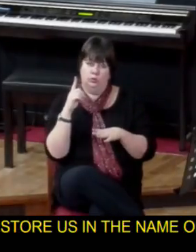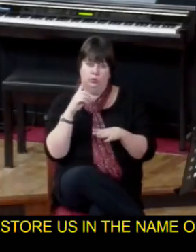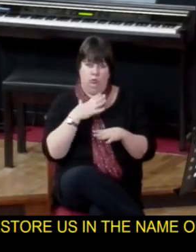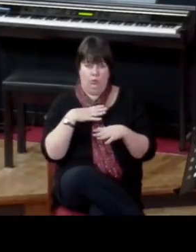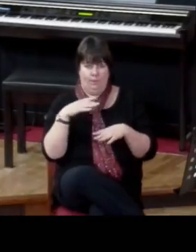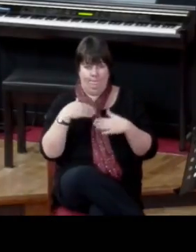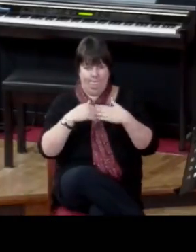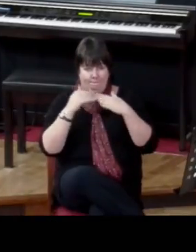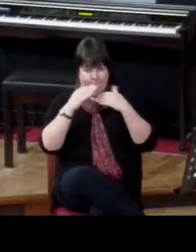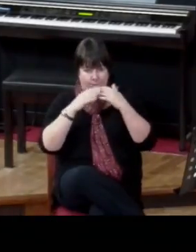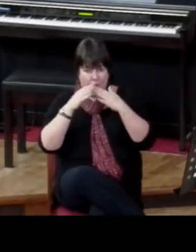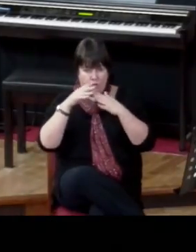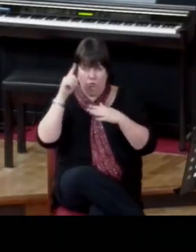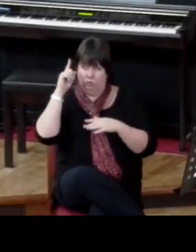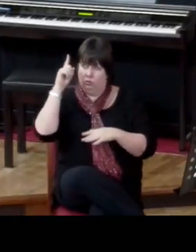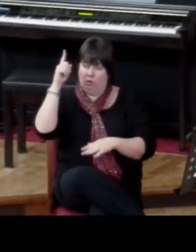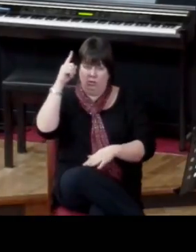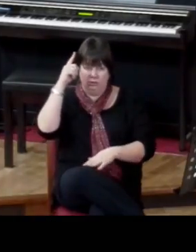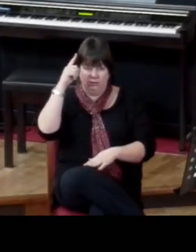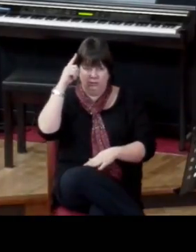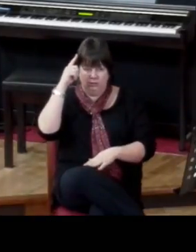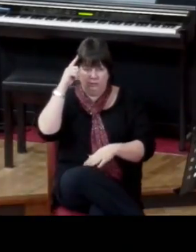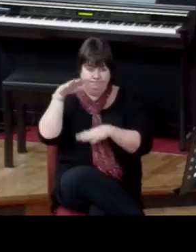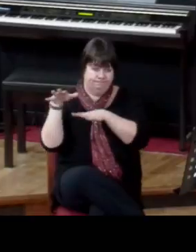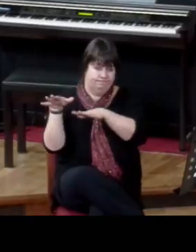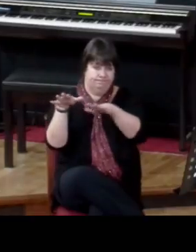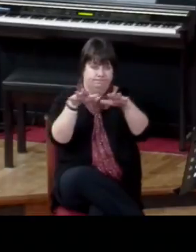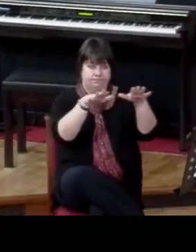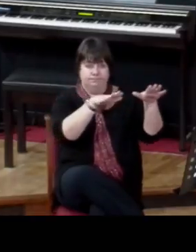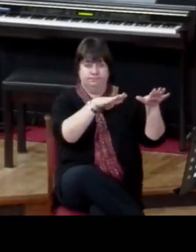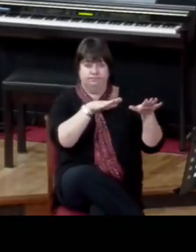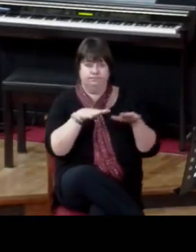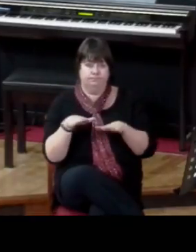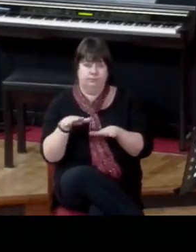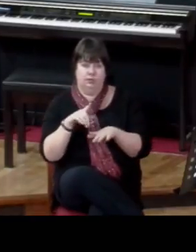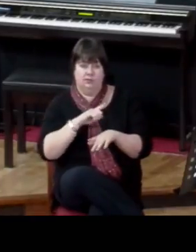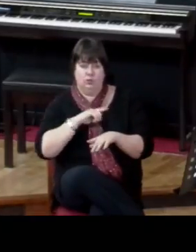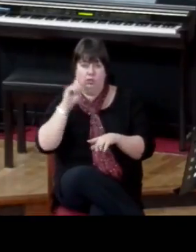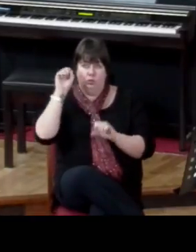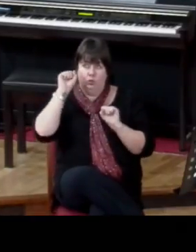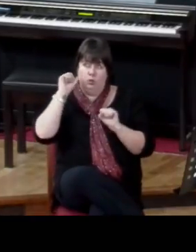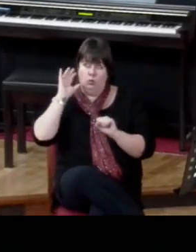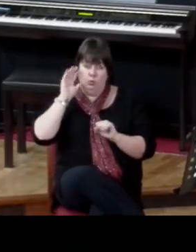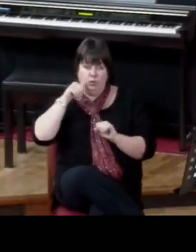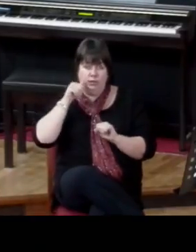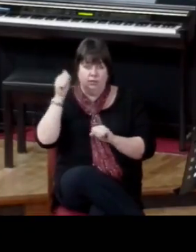your kingdom and fulfilling your will and purpose.